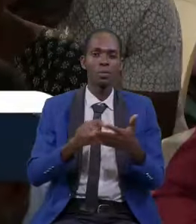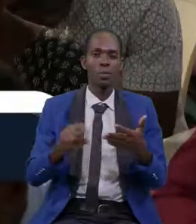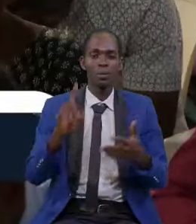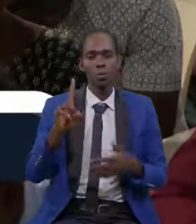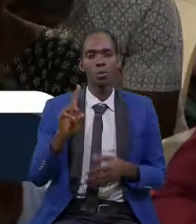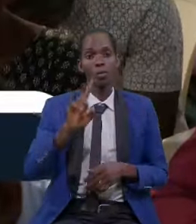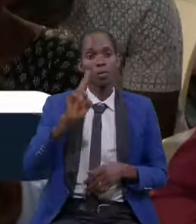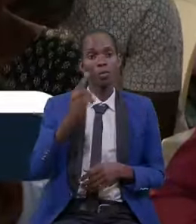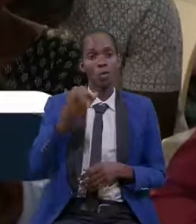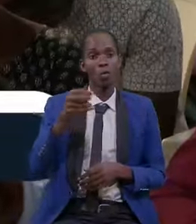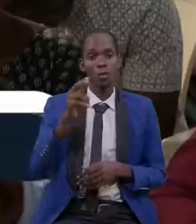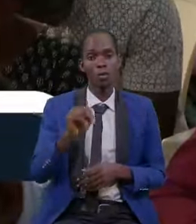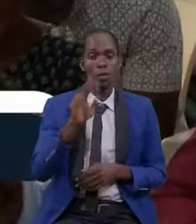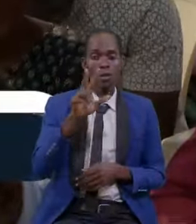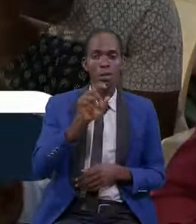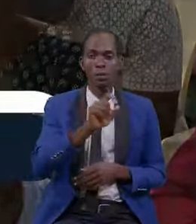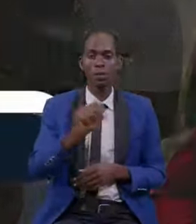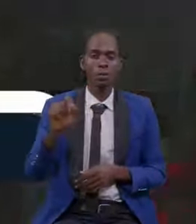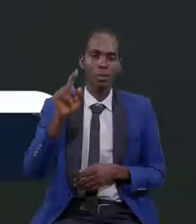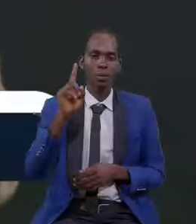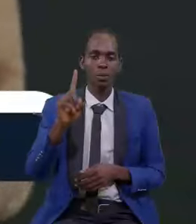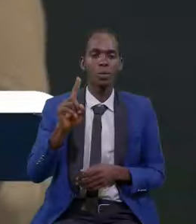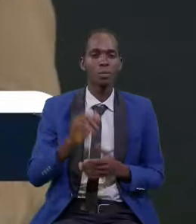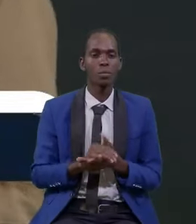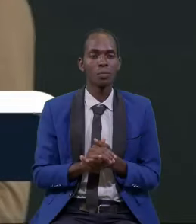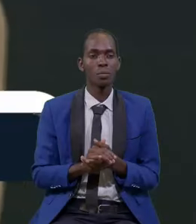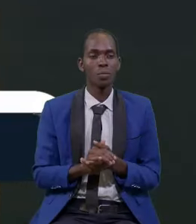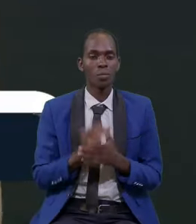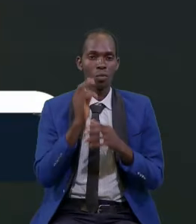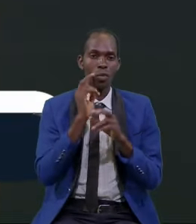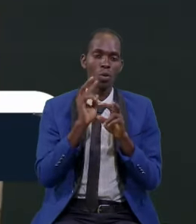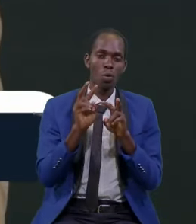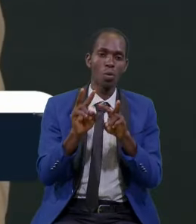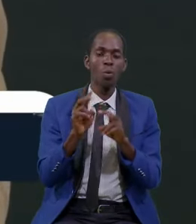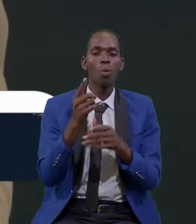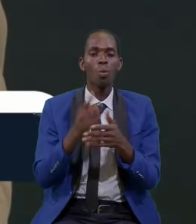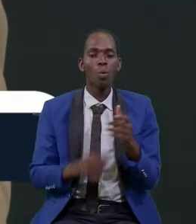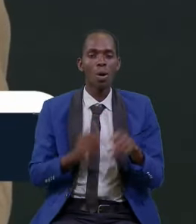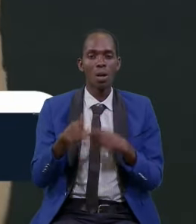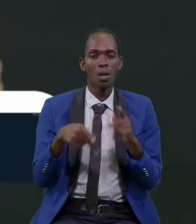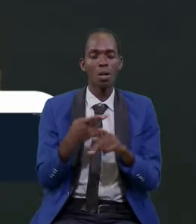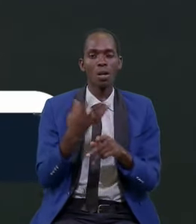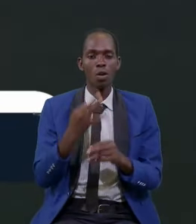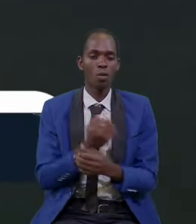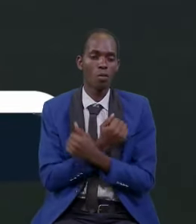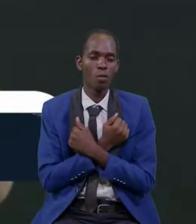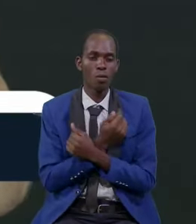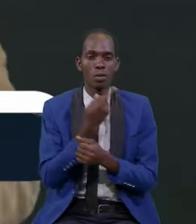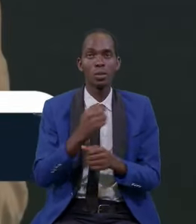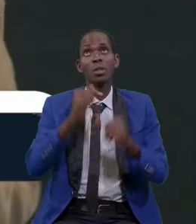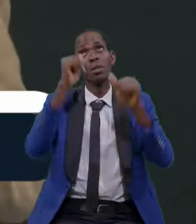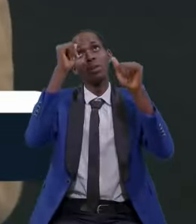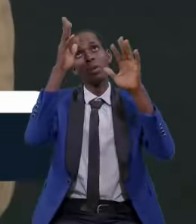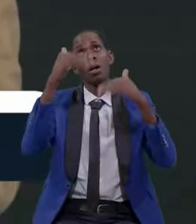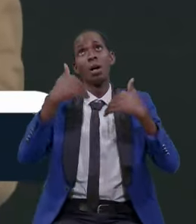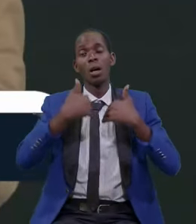1 John chapter 3, verse 1. Behold, what manner of love the Father has bestowed